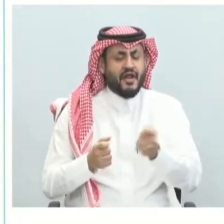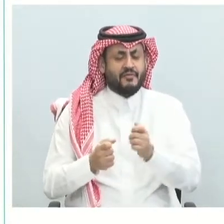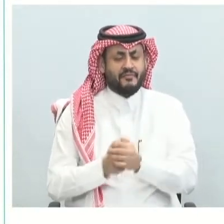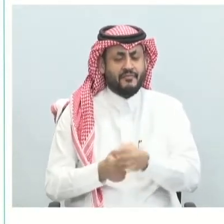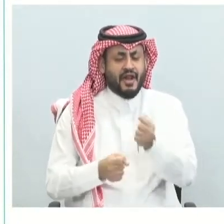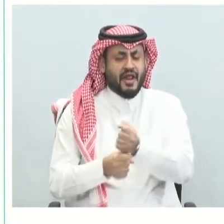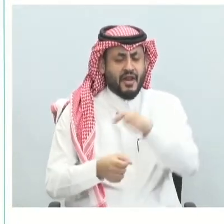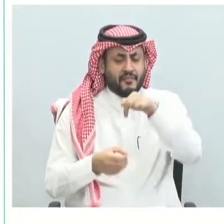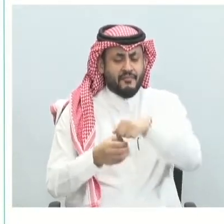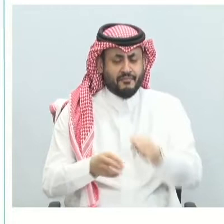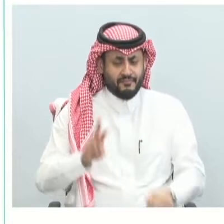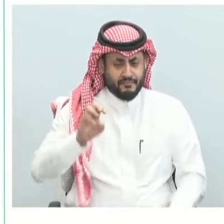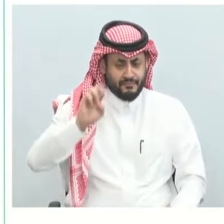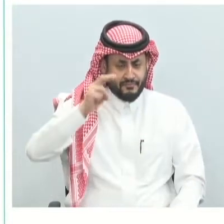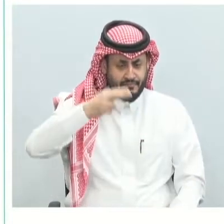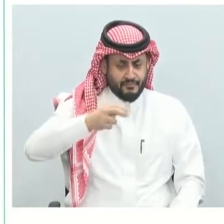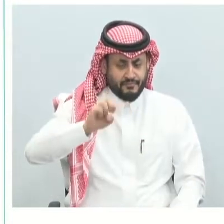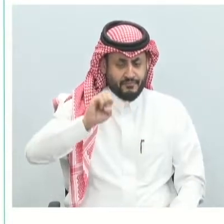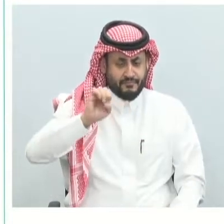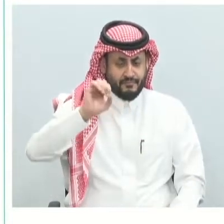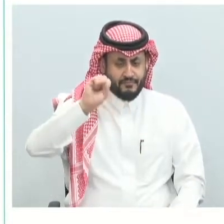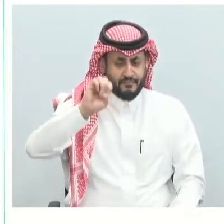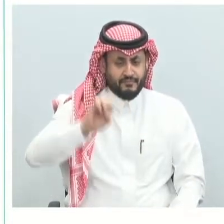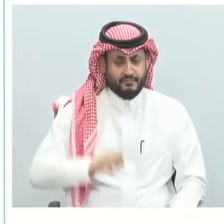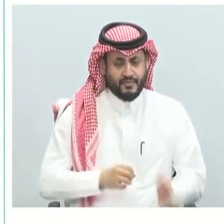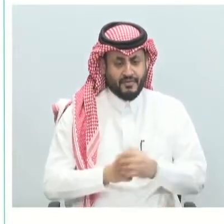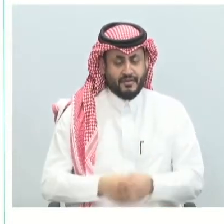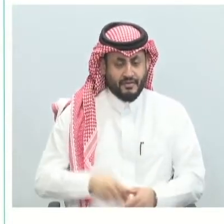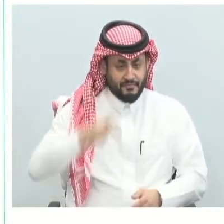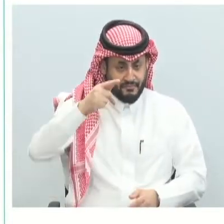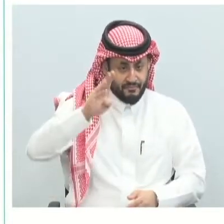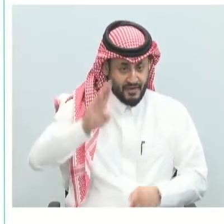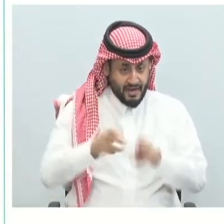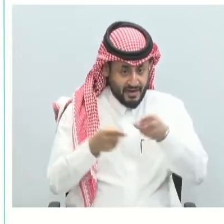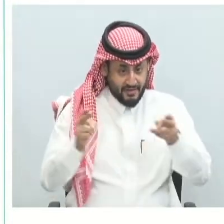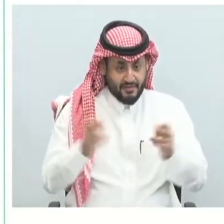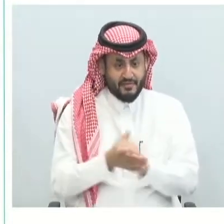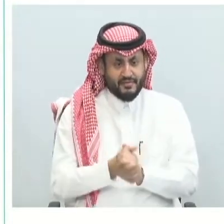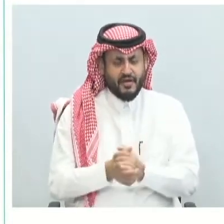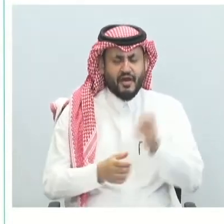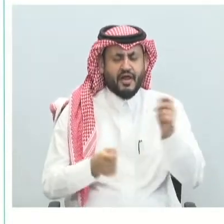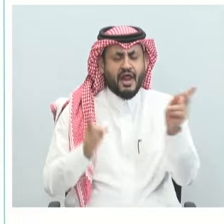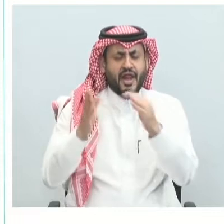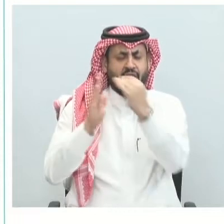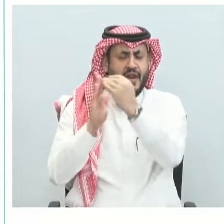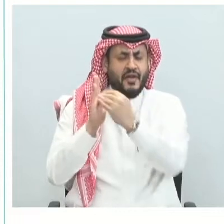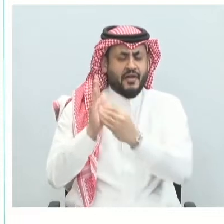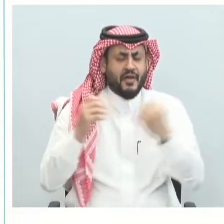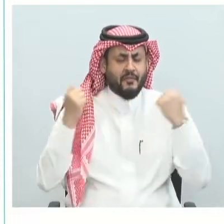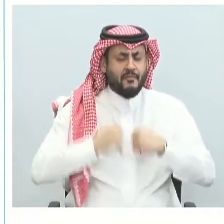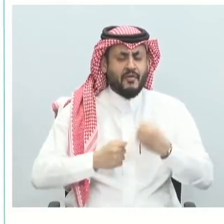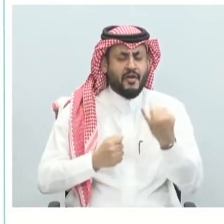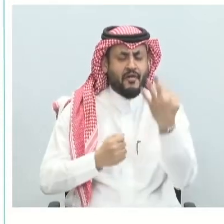in sentences, read PMB jingles, list as much clothes as you can. Read the